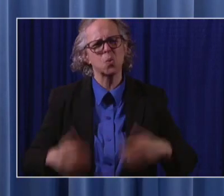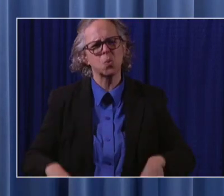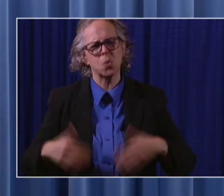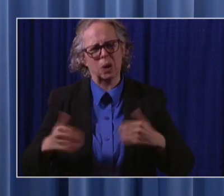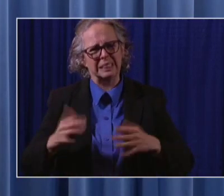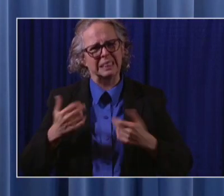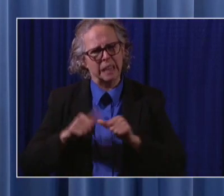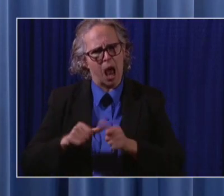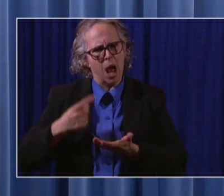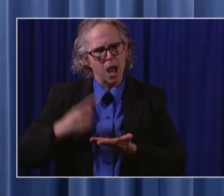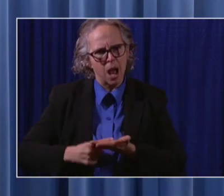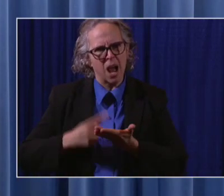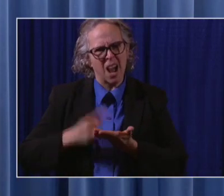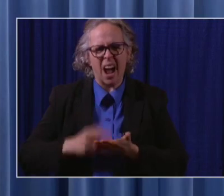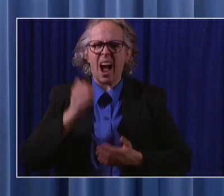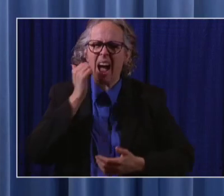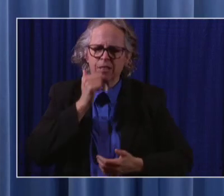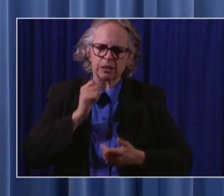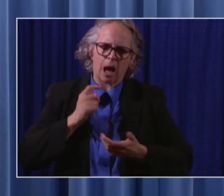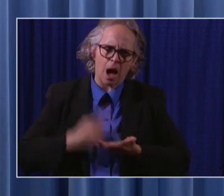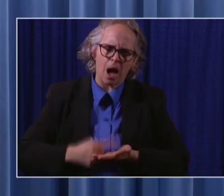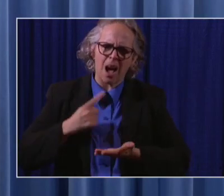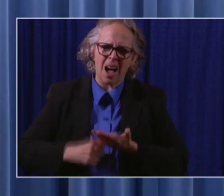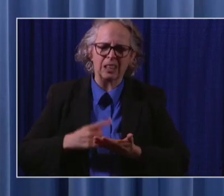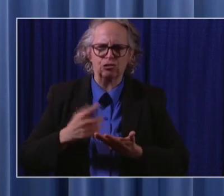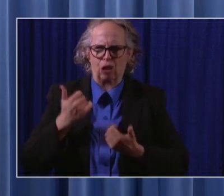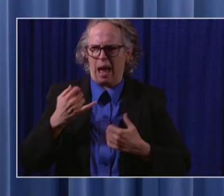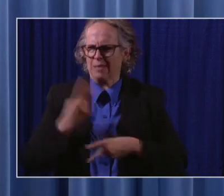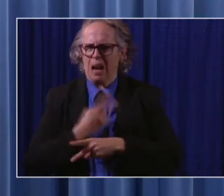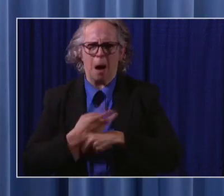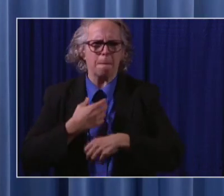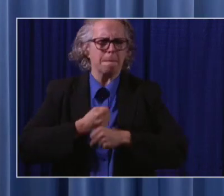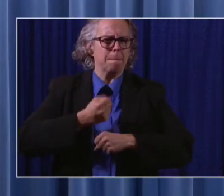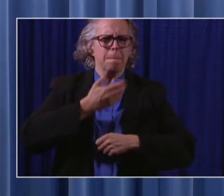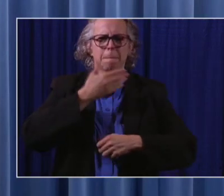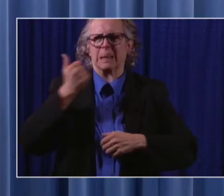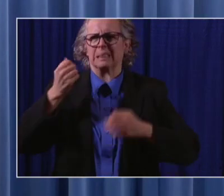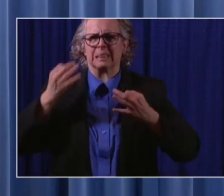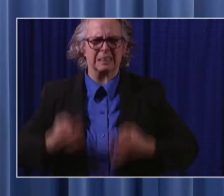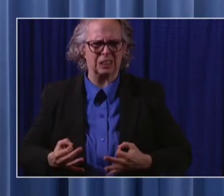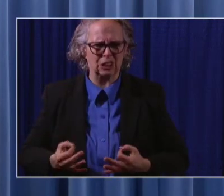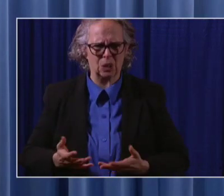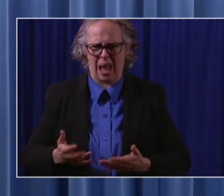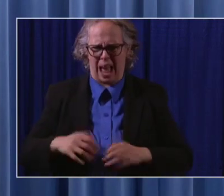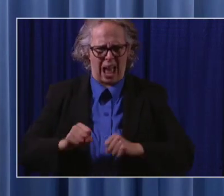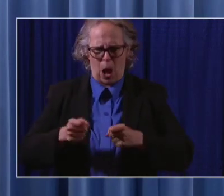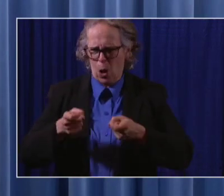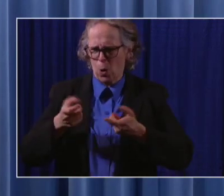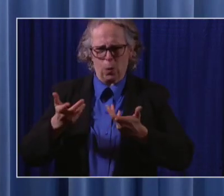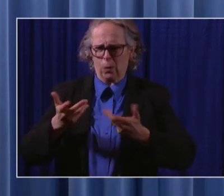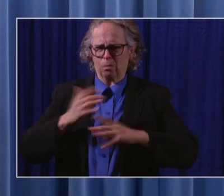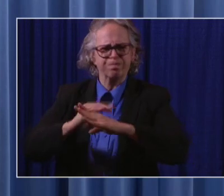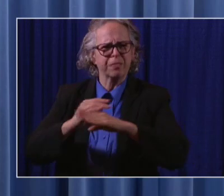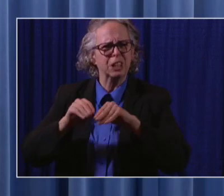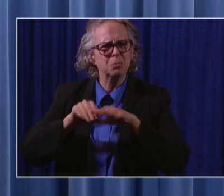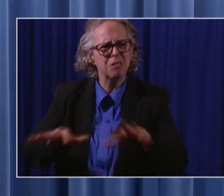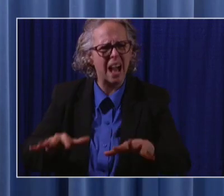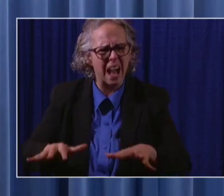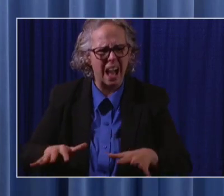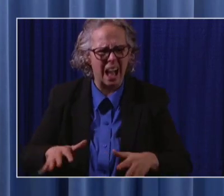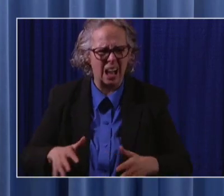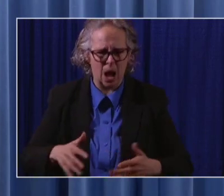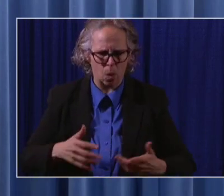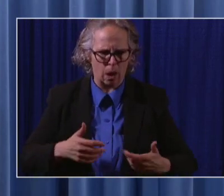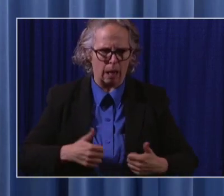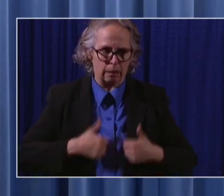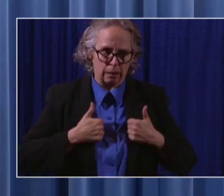day, to do everything that we can to take these numbers down. And I truly believe that